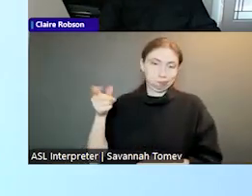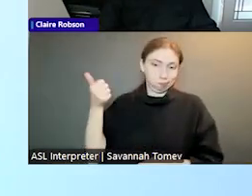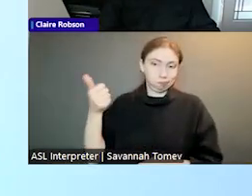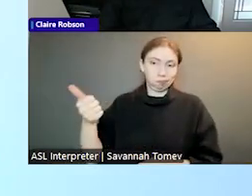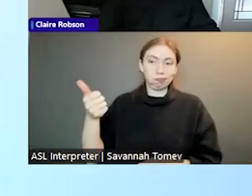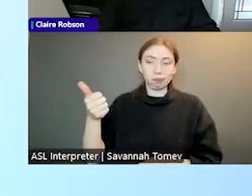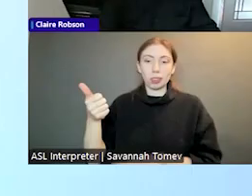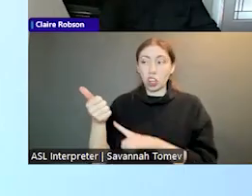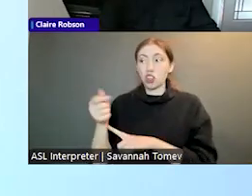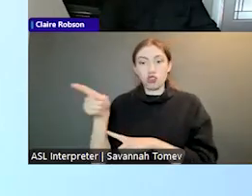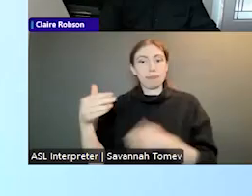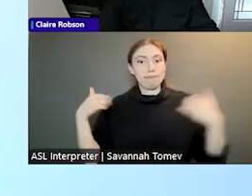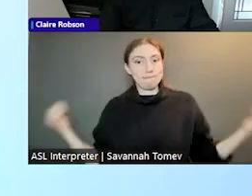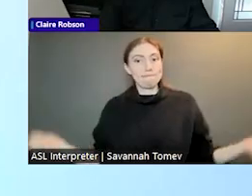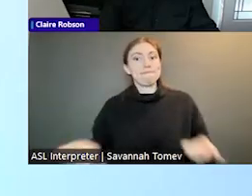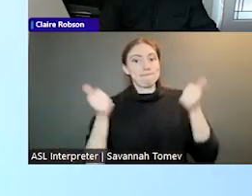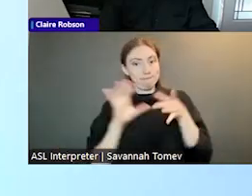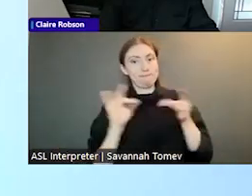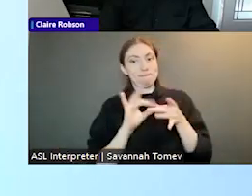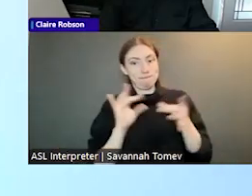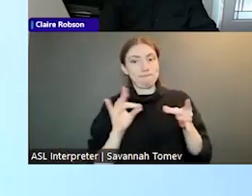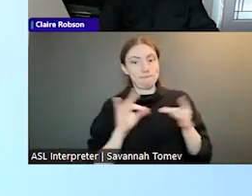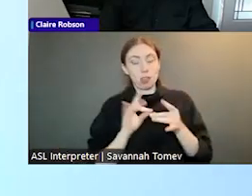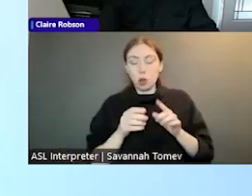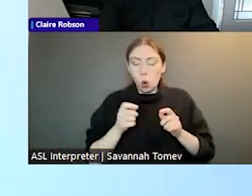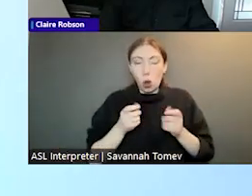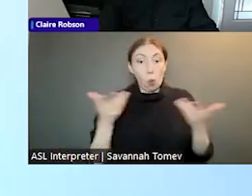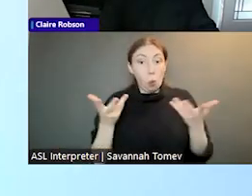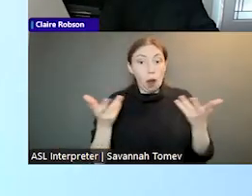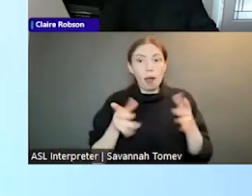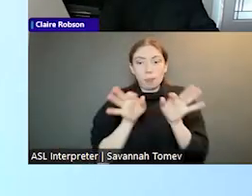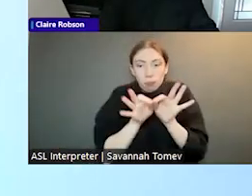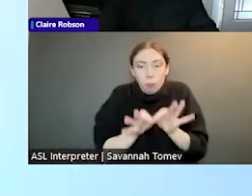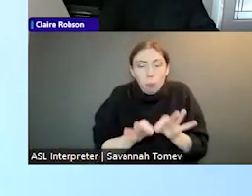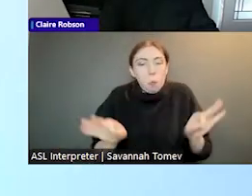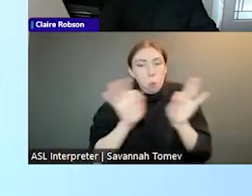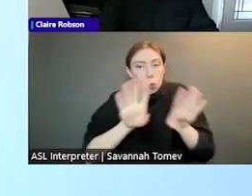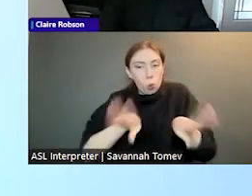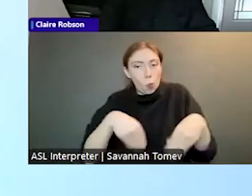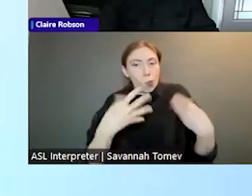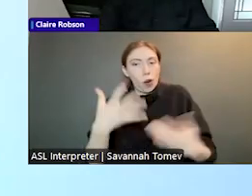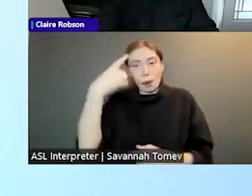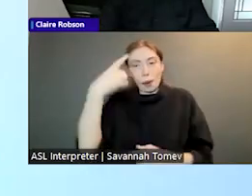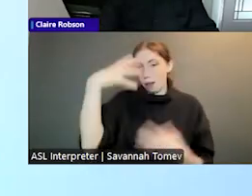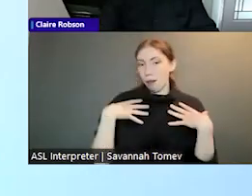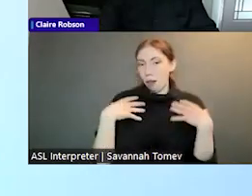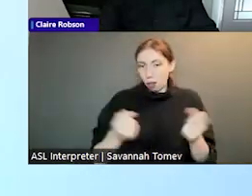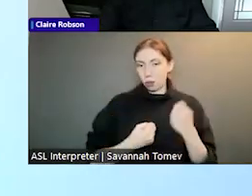the importance of providing mental health supports for participants.